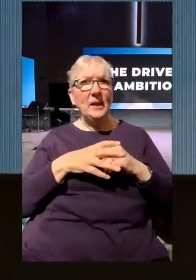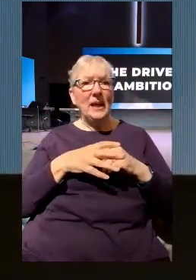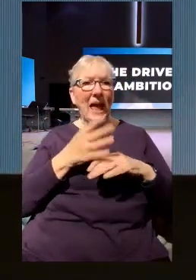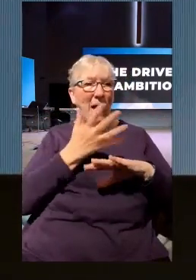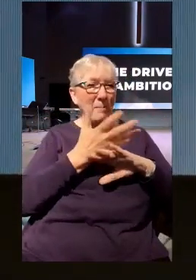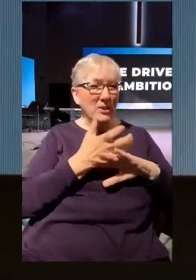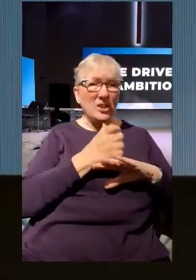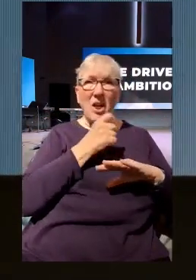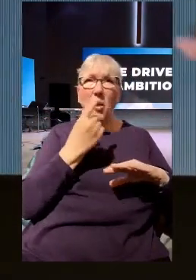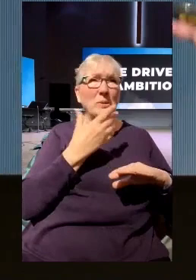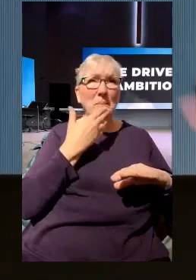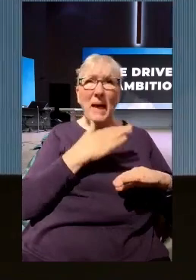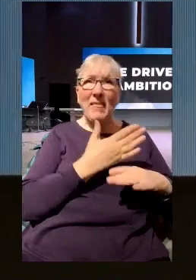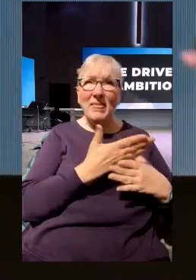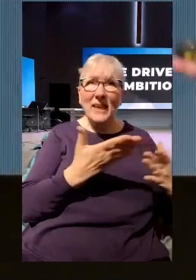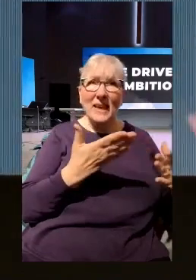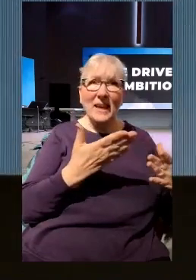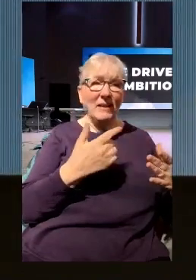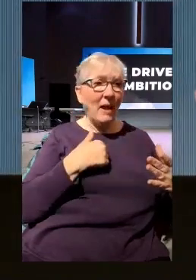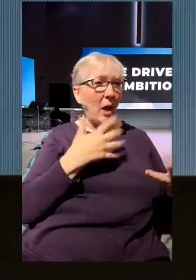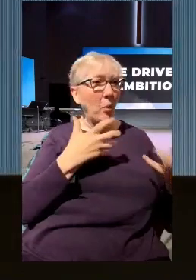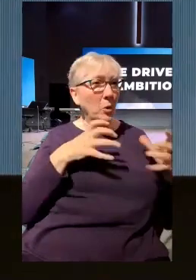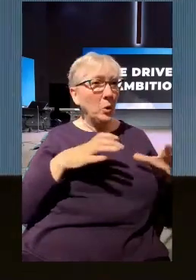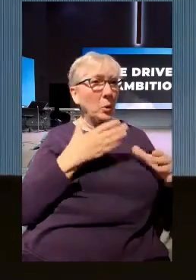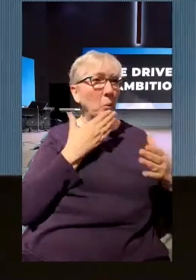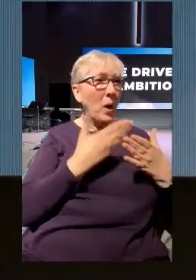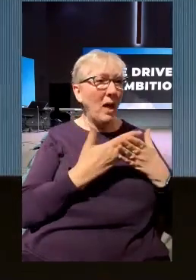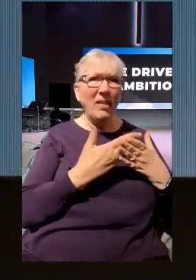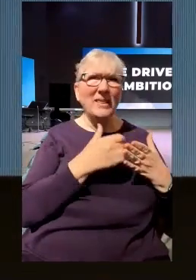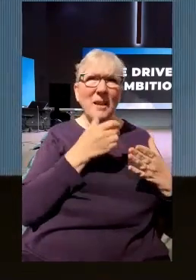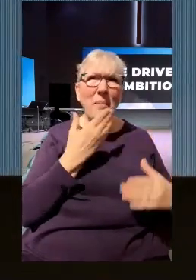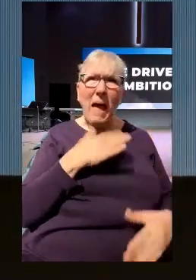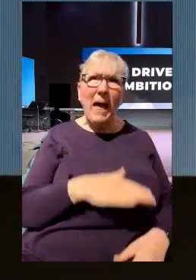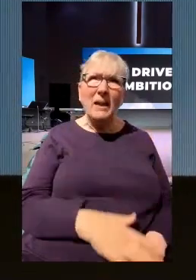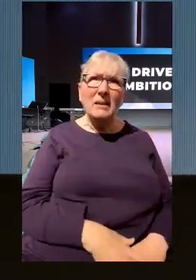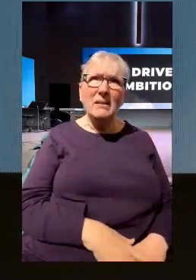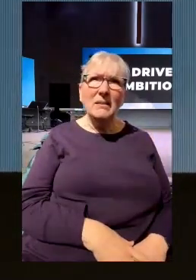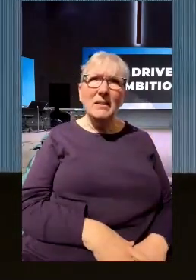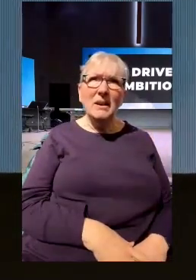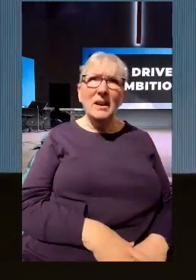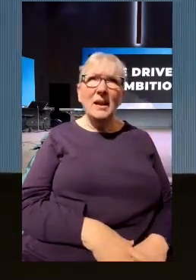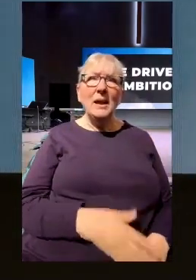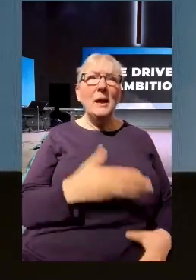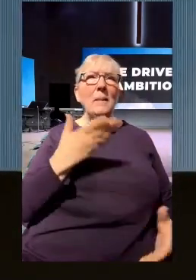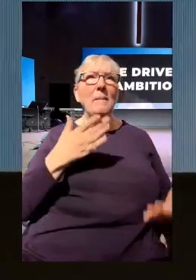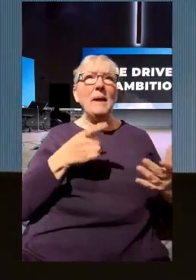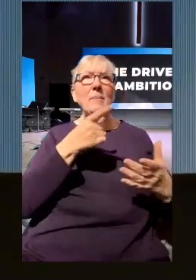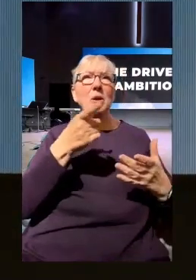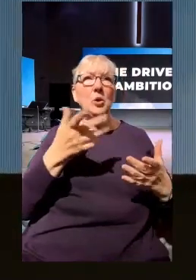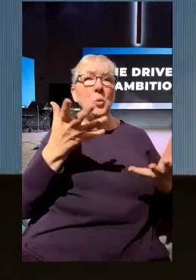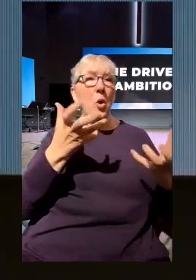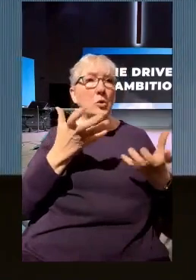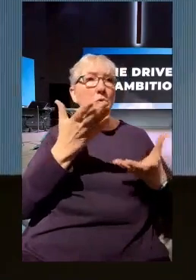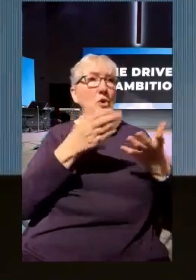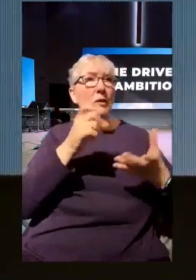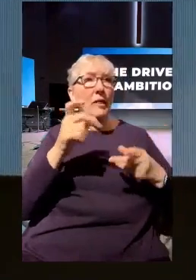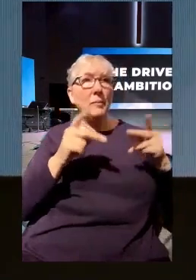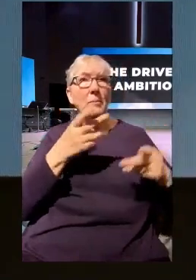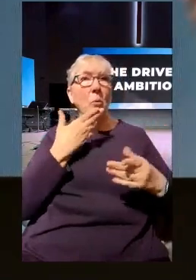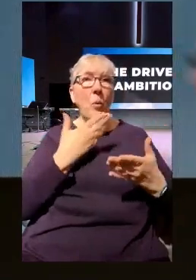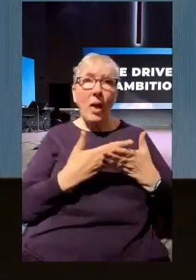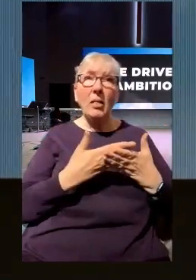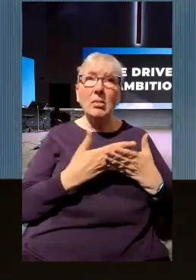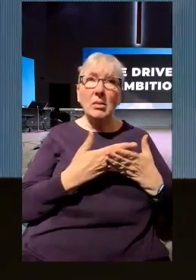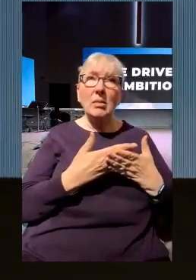well at whatever endeavor I choose to do, that can't be a bad thing. Maybe you have an ambition to serve others well. But that's